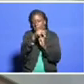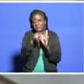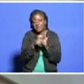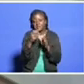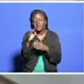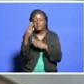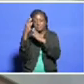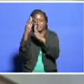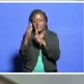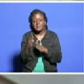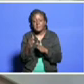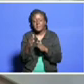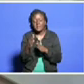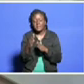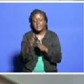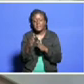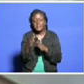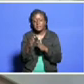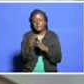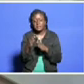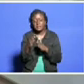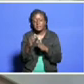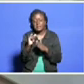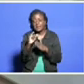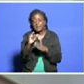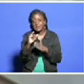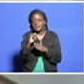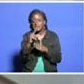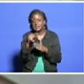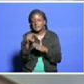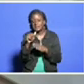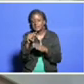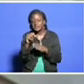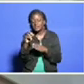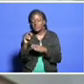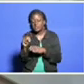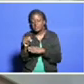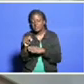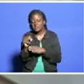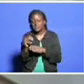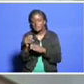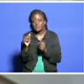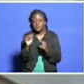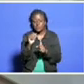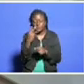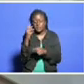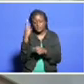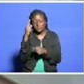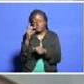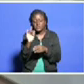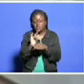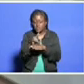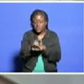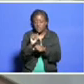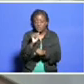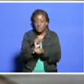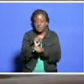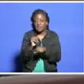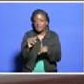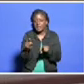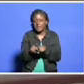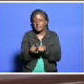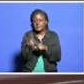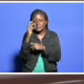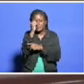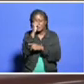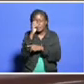and administered on his ministerial watch, that was, with his earlier pioneering groundwork as Minister of Education, the